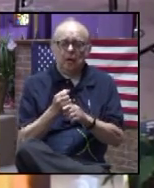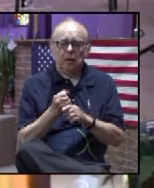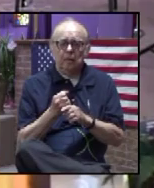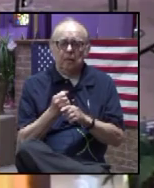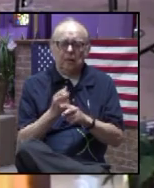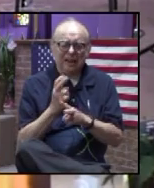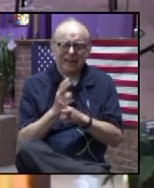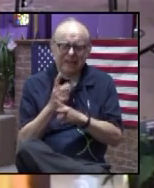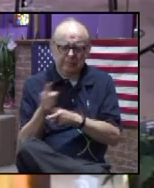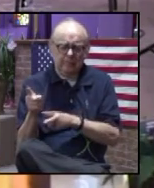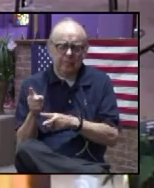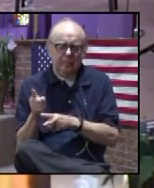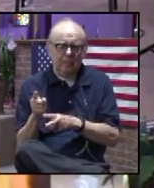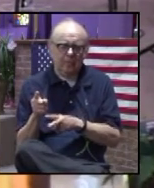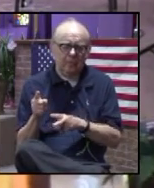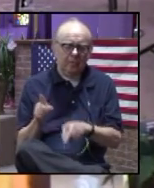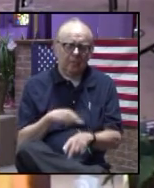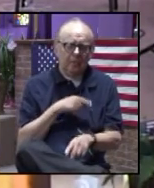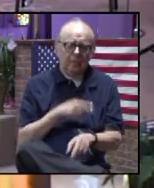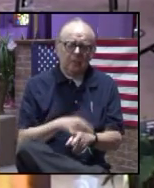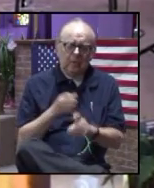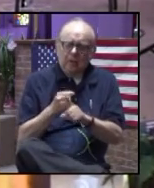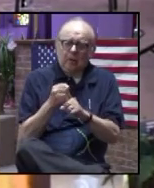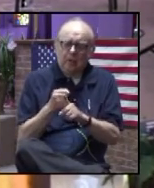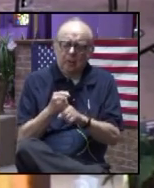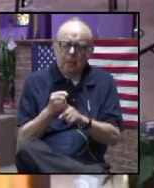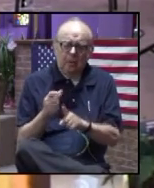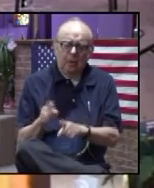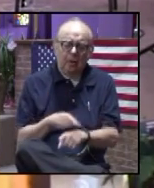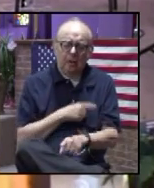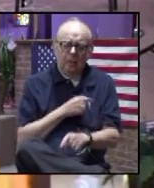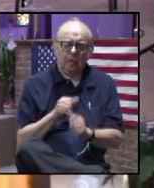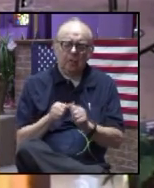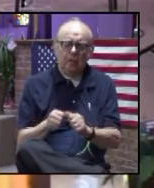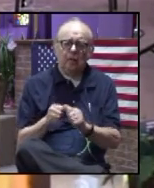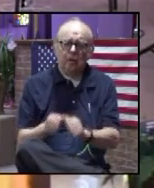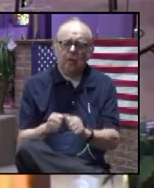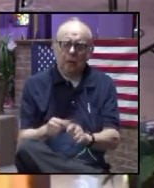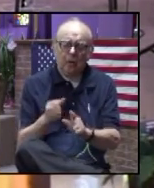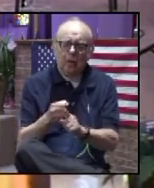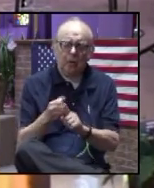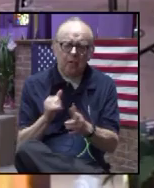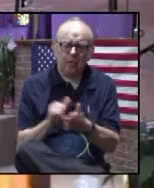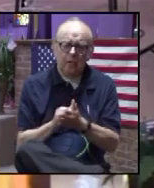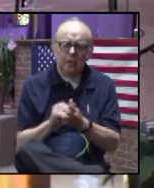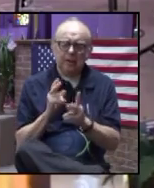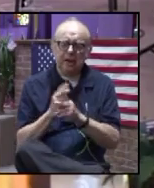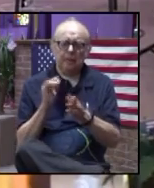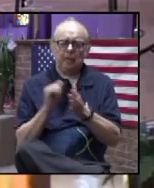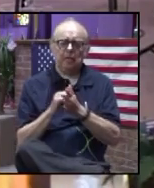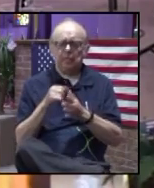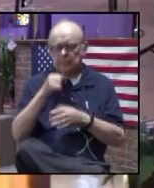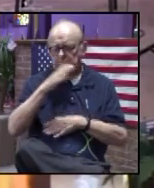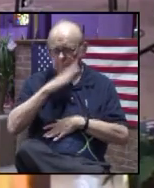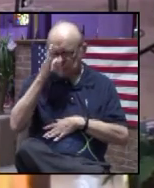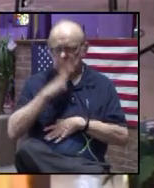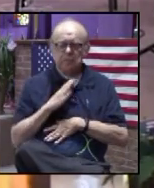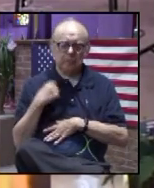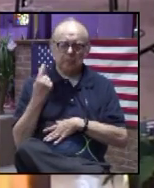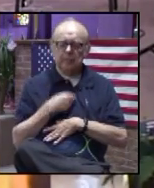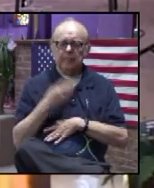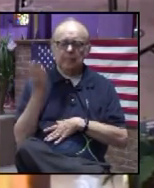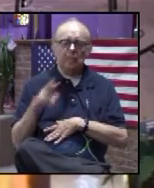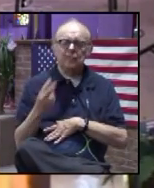want to keep it. And as long as we hold on to it, as long as we continue to hold it and keep it, ladies and gentlemen, we will